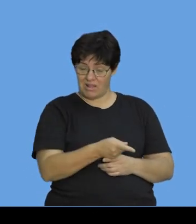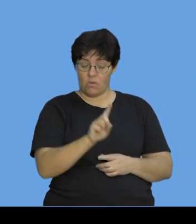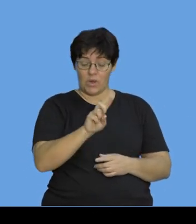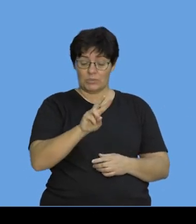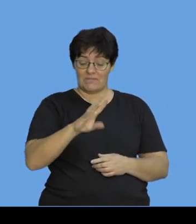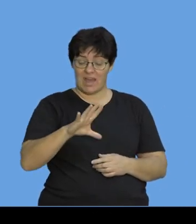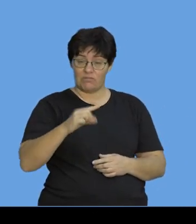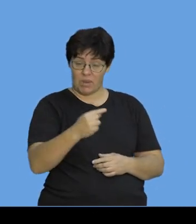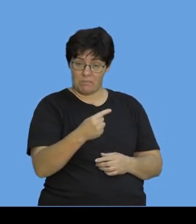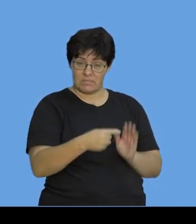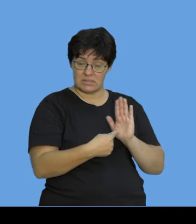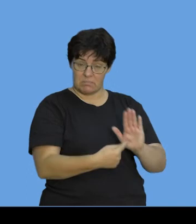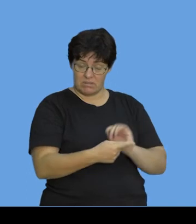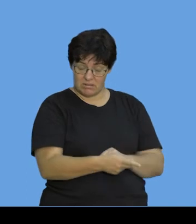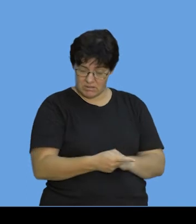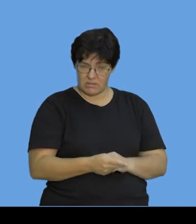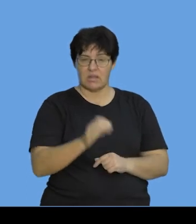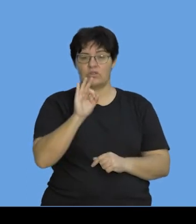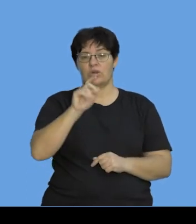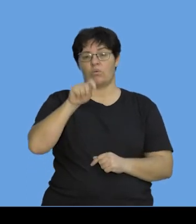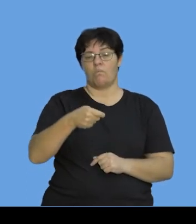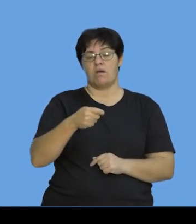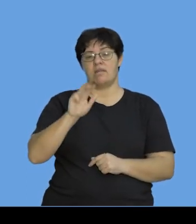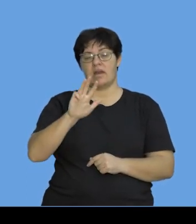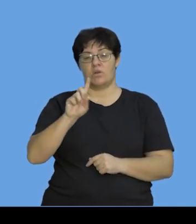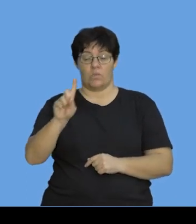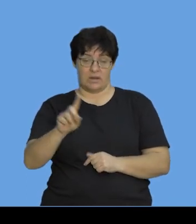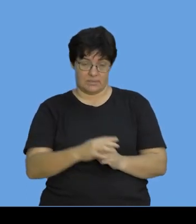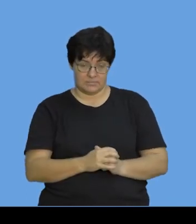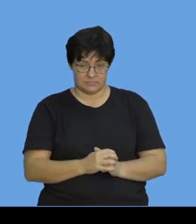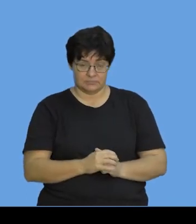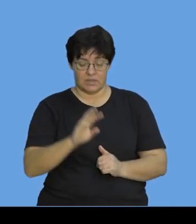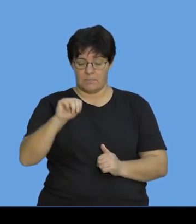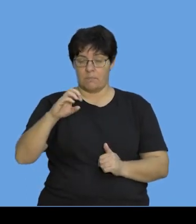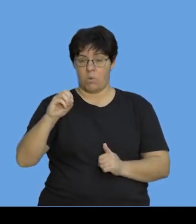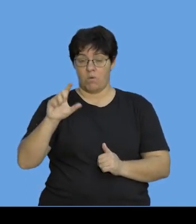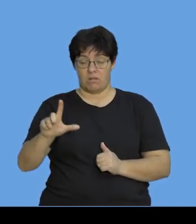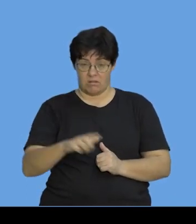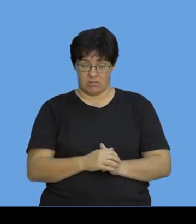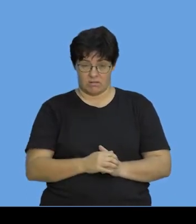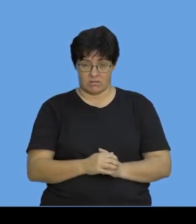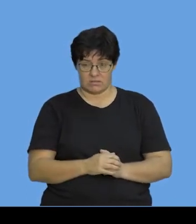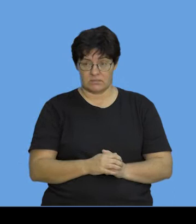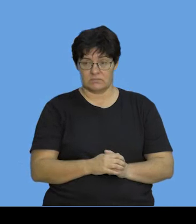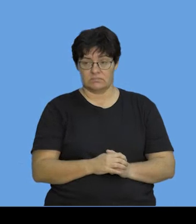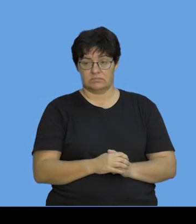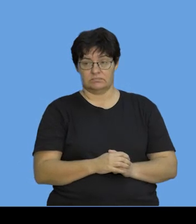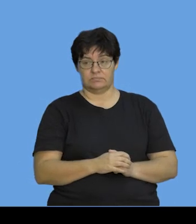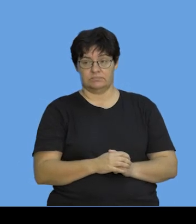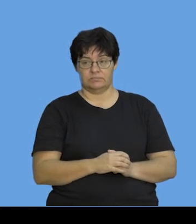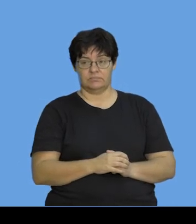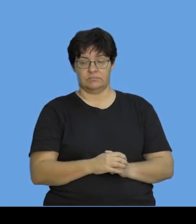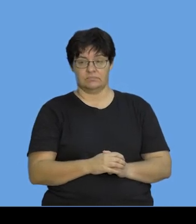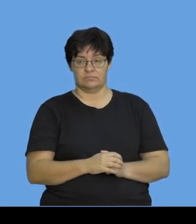It's 3,91 moles. Okay, so this gives us 3,91 moles,